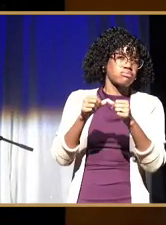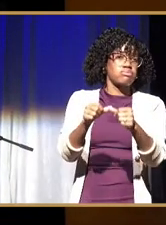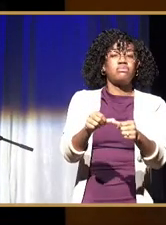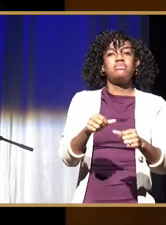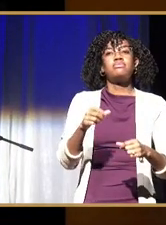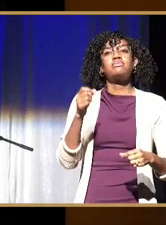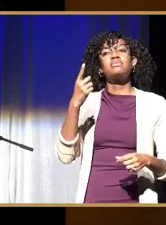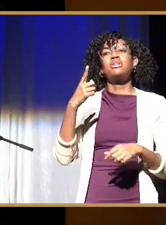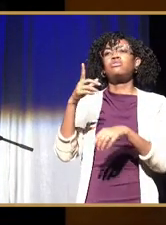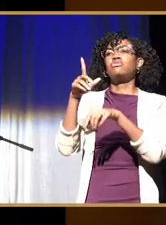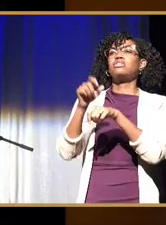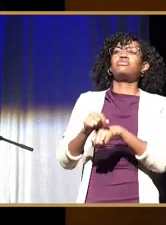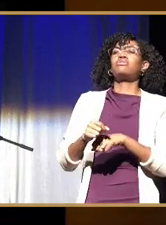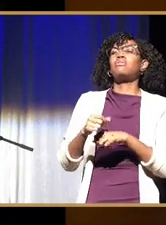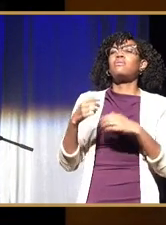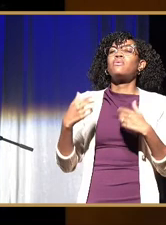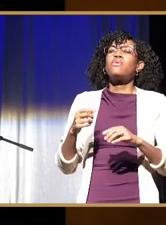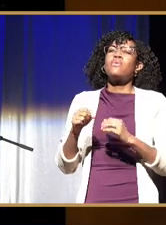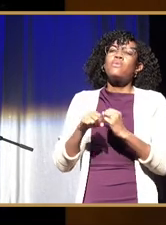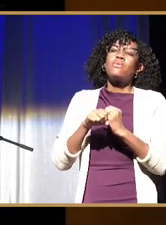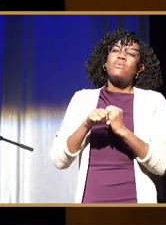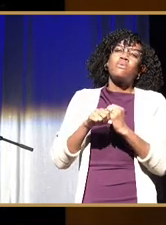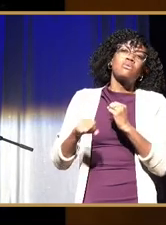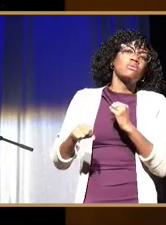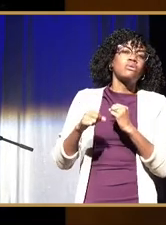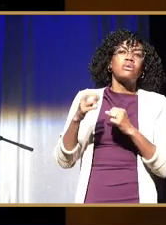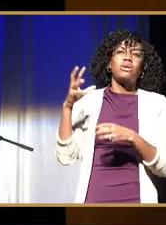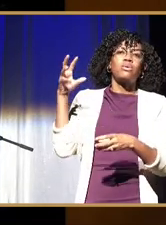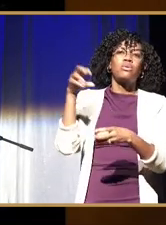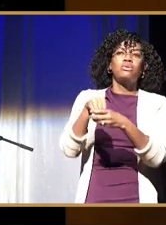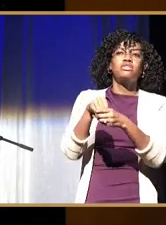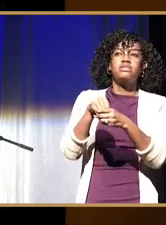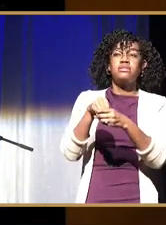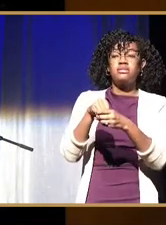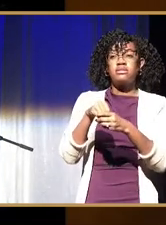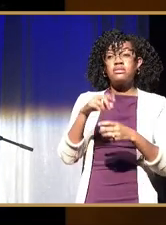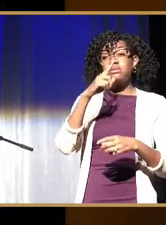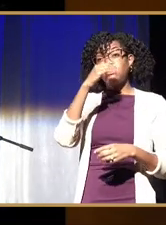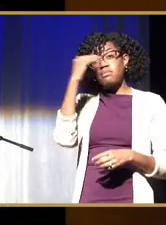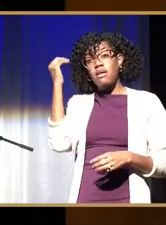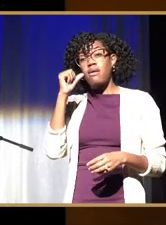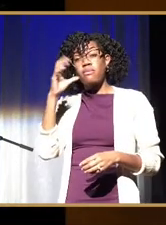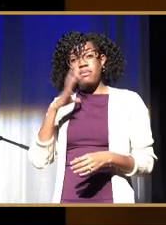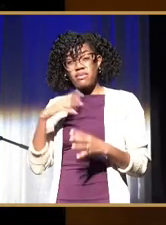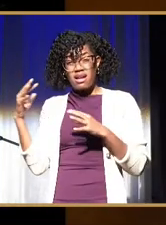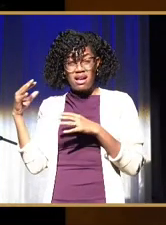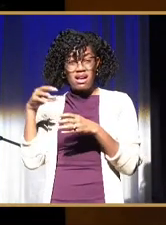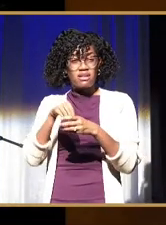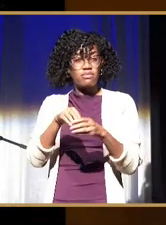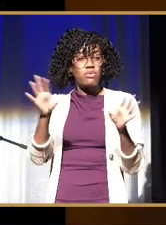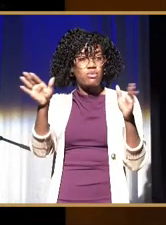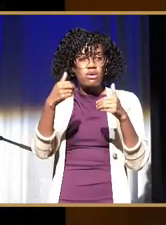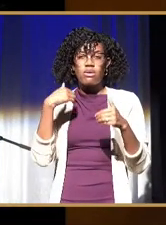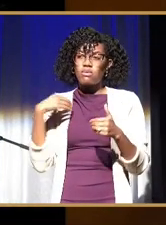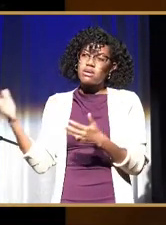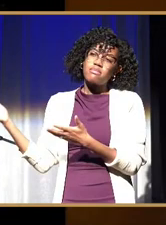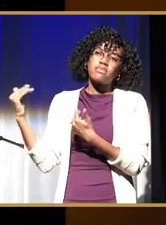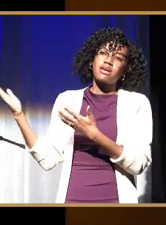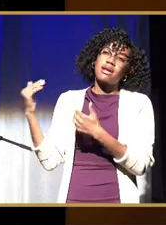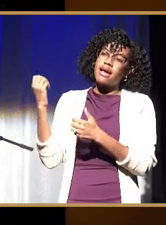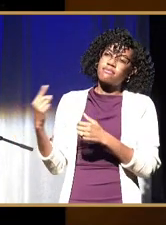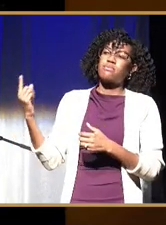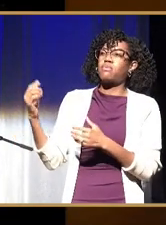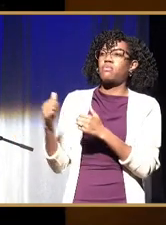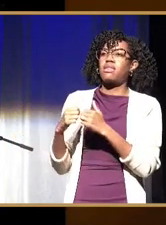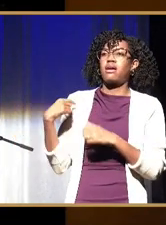A tradition of radical inclusion. When Black women come into the room, we bring everybody with